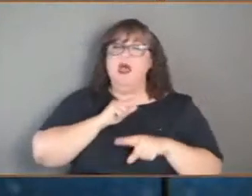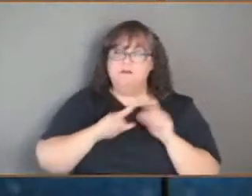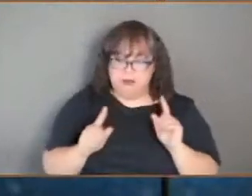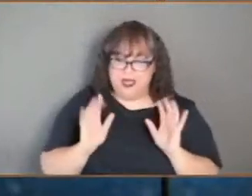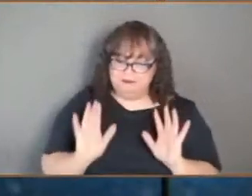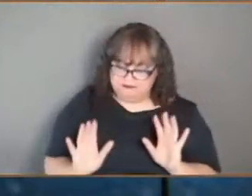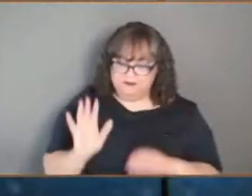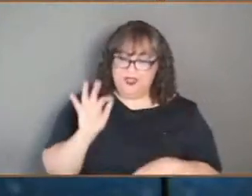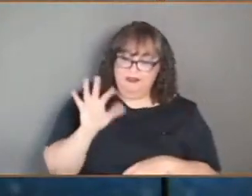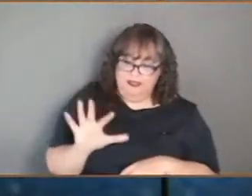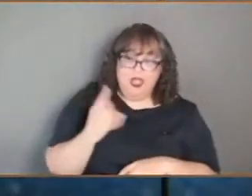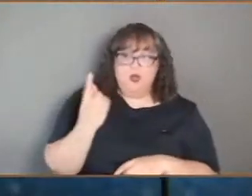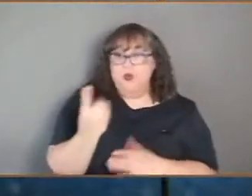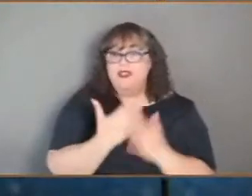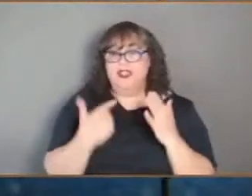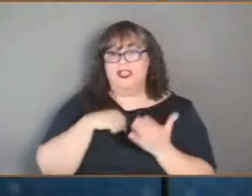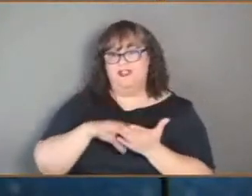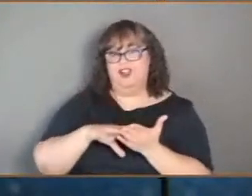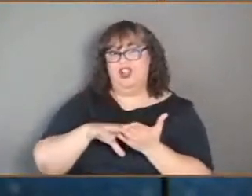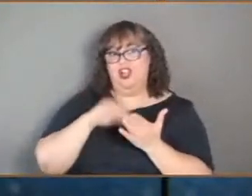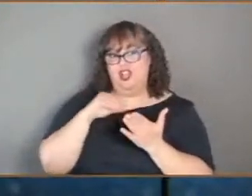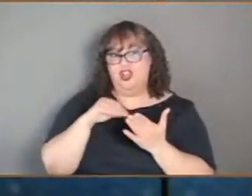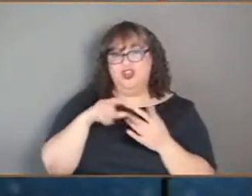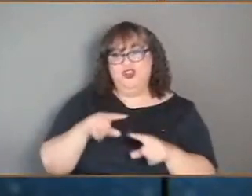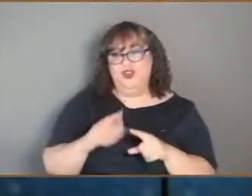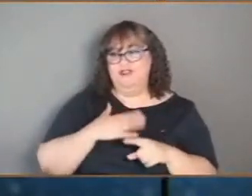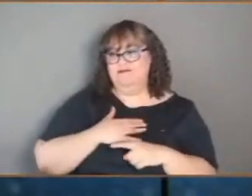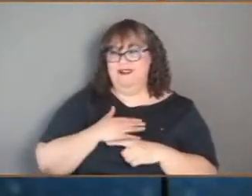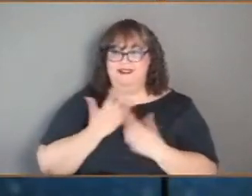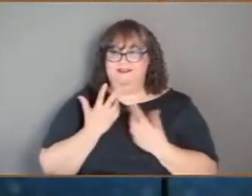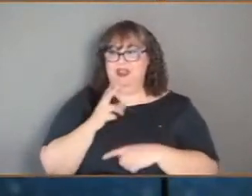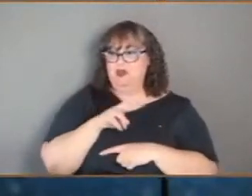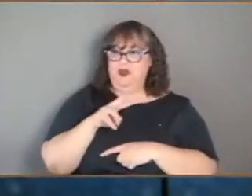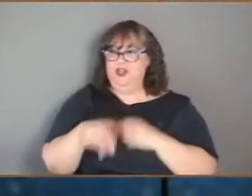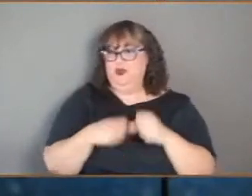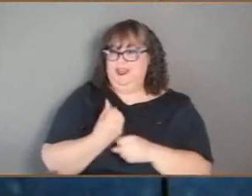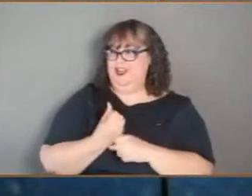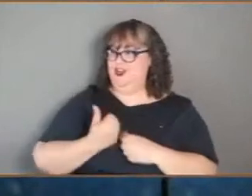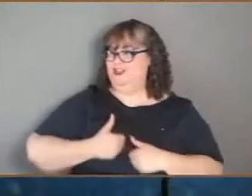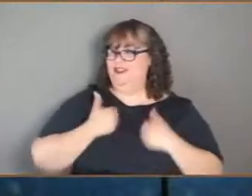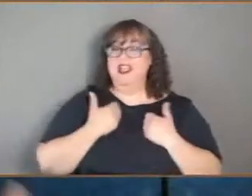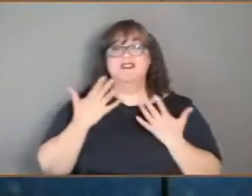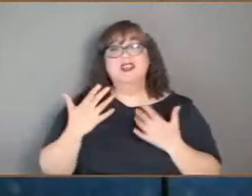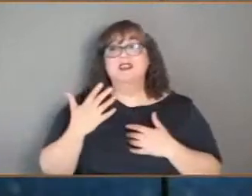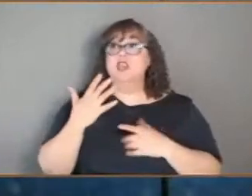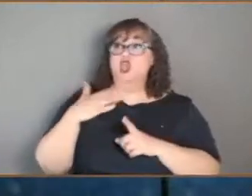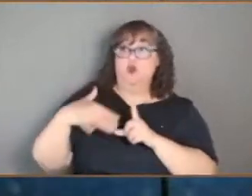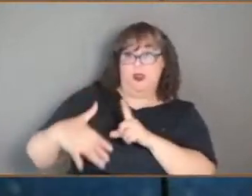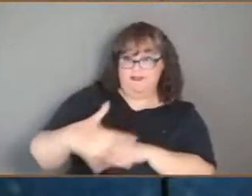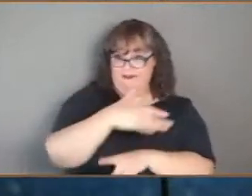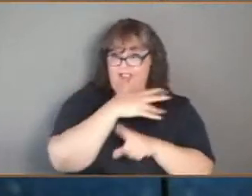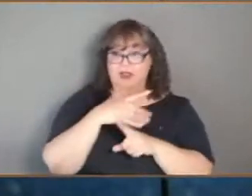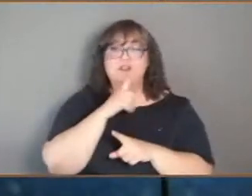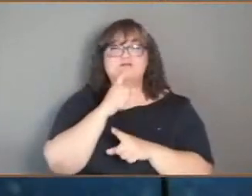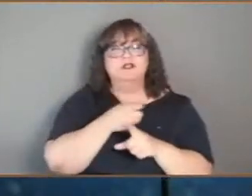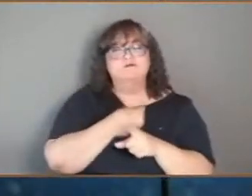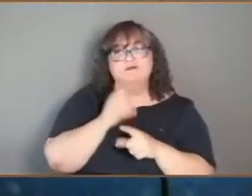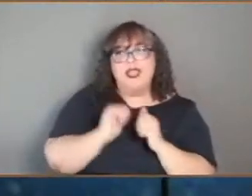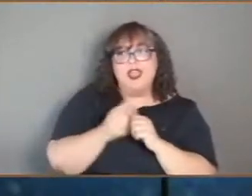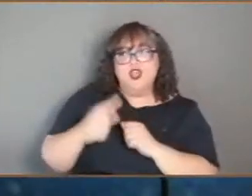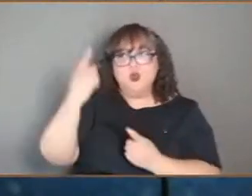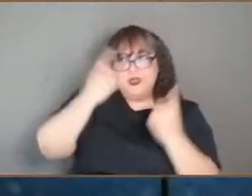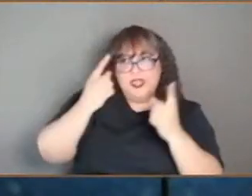I've learned in my relatively short 21 years of life is that the environment that you're in really shapes the way that you think, and it really shapes the way that you navigate the